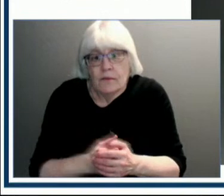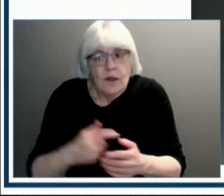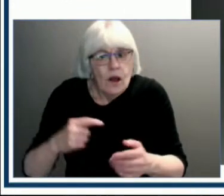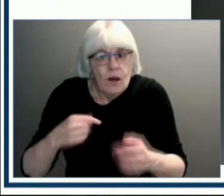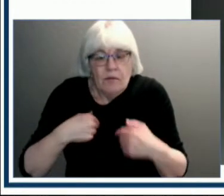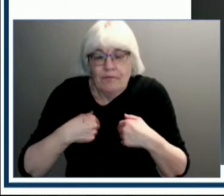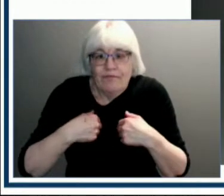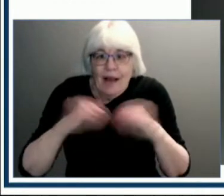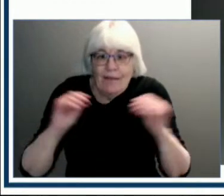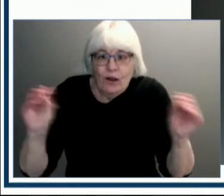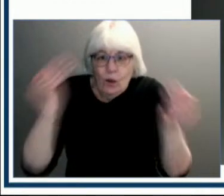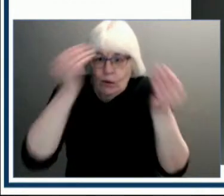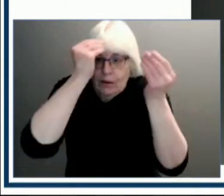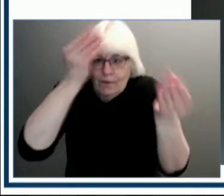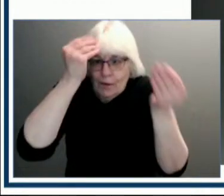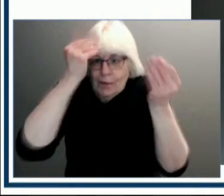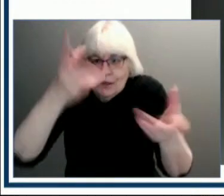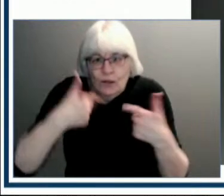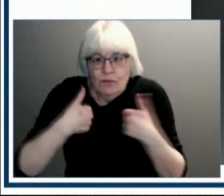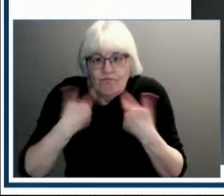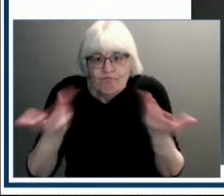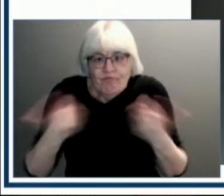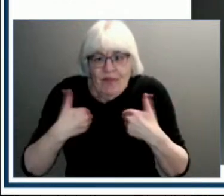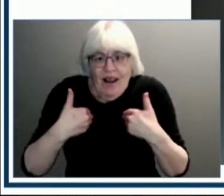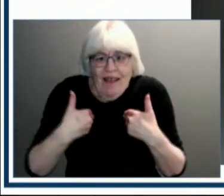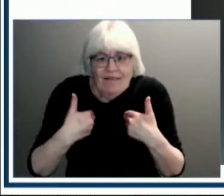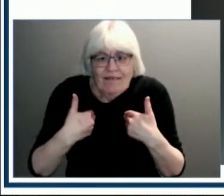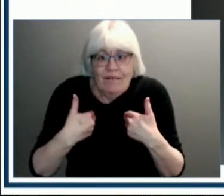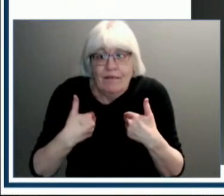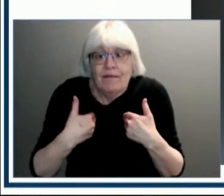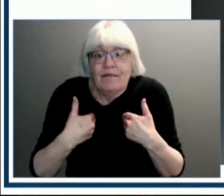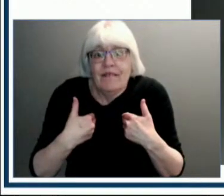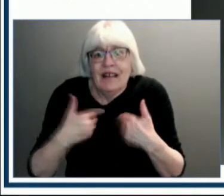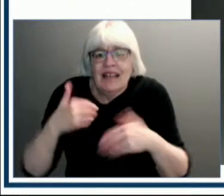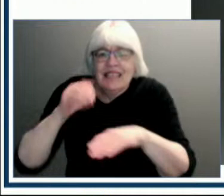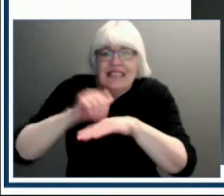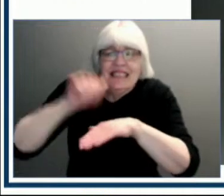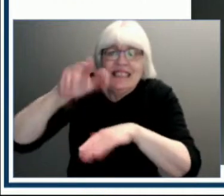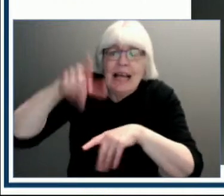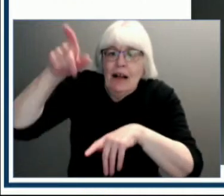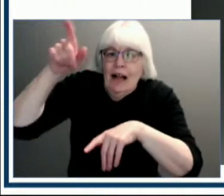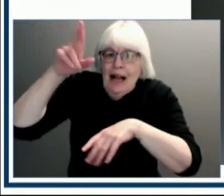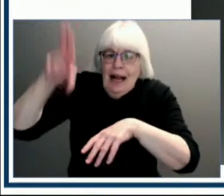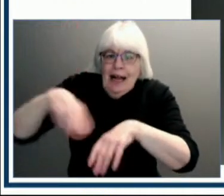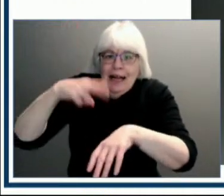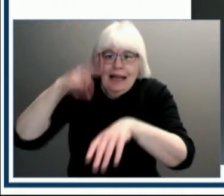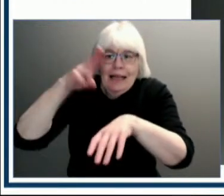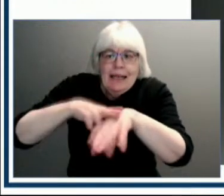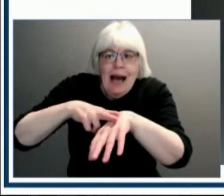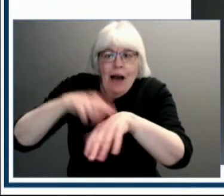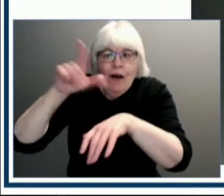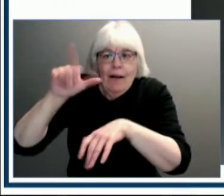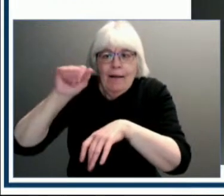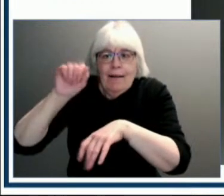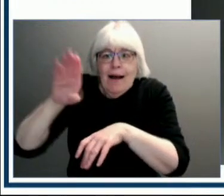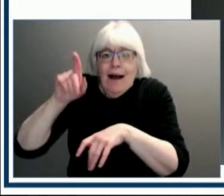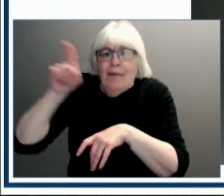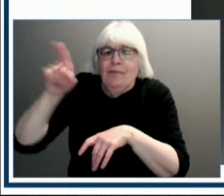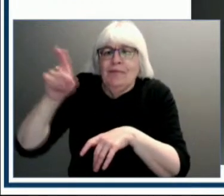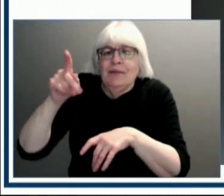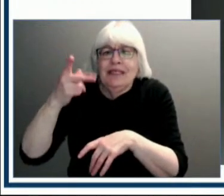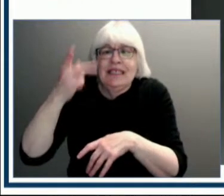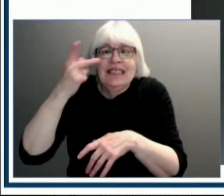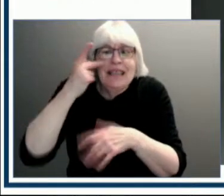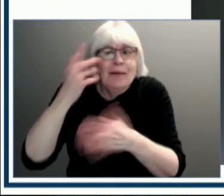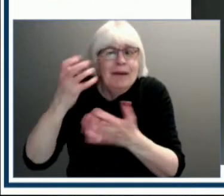are not sent for validation to the national lab. We only do a portion of specimens to kind of keep track about what percentage